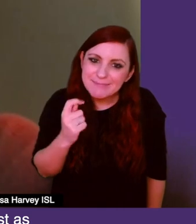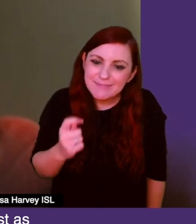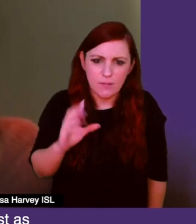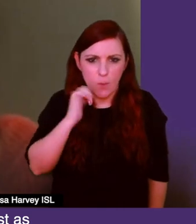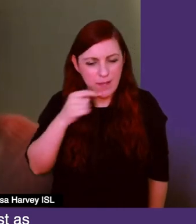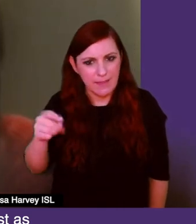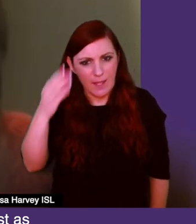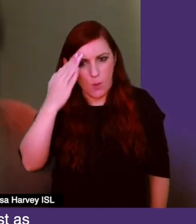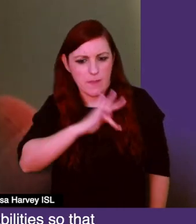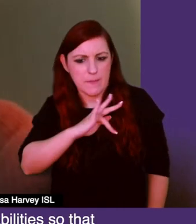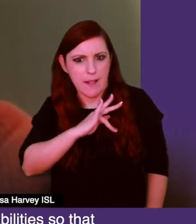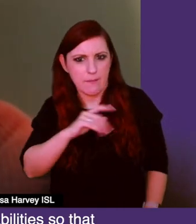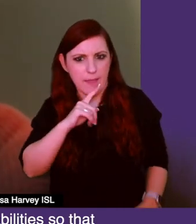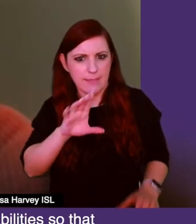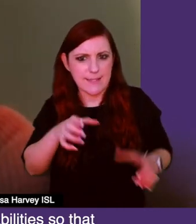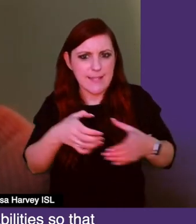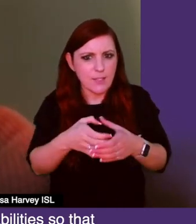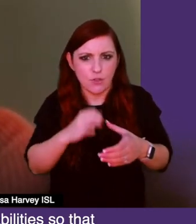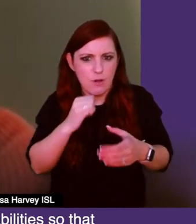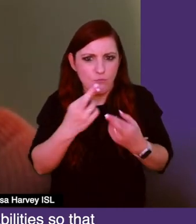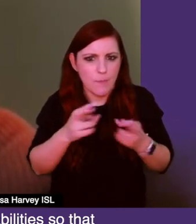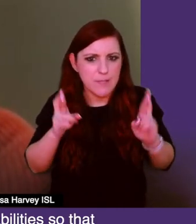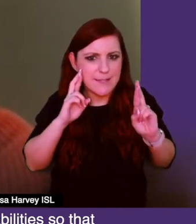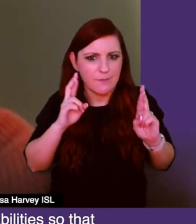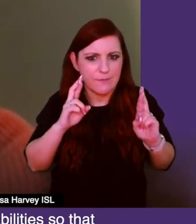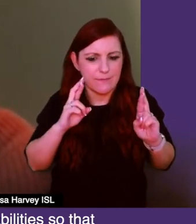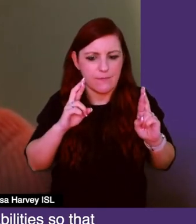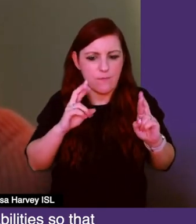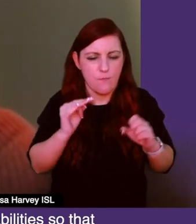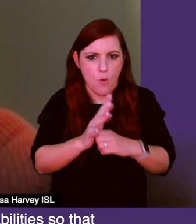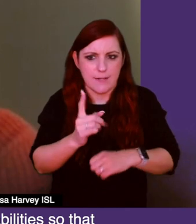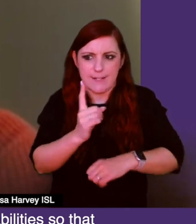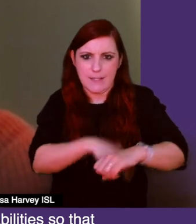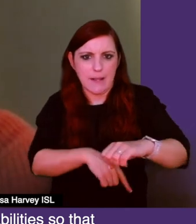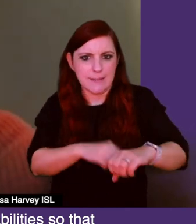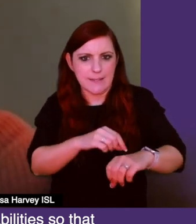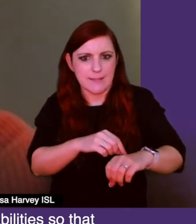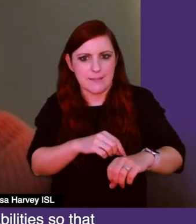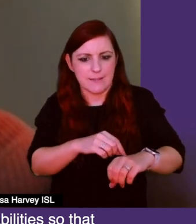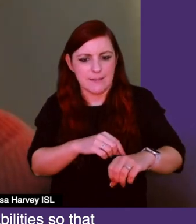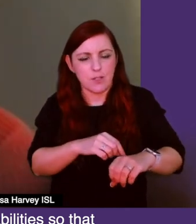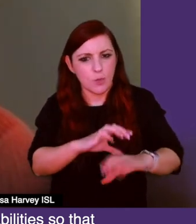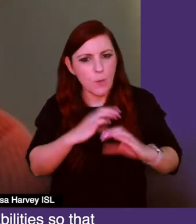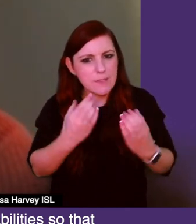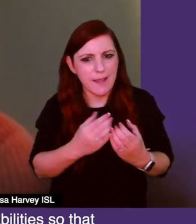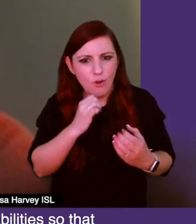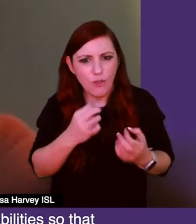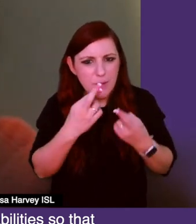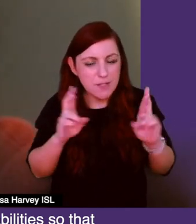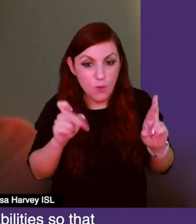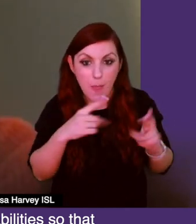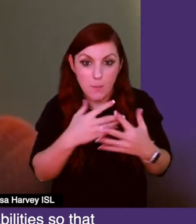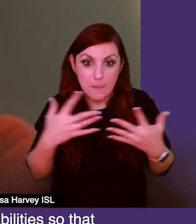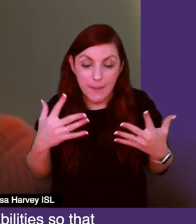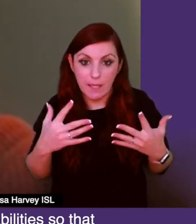knew themselves that the sector was underrepresented in terms of those with disabilities. So that was a big push